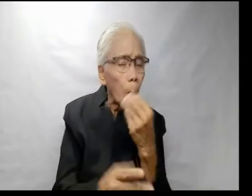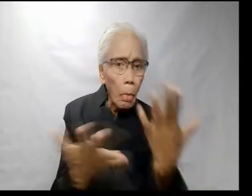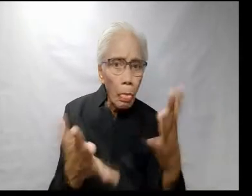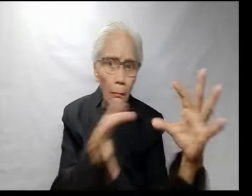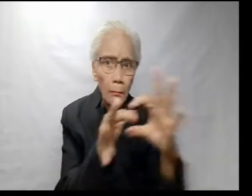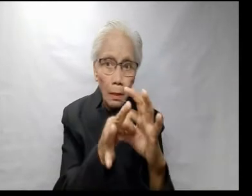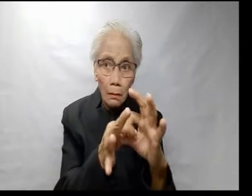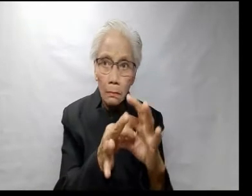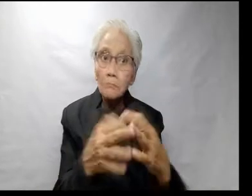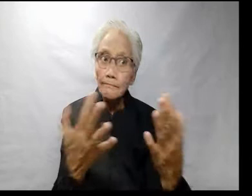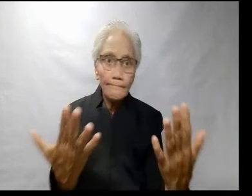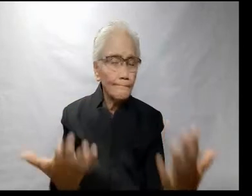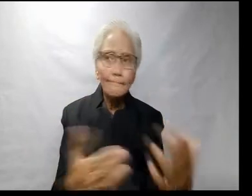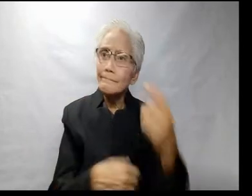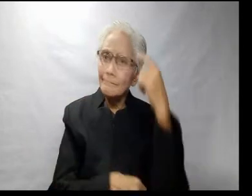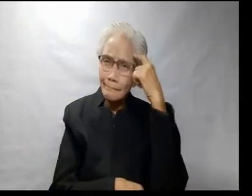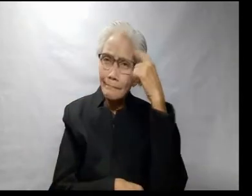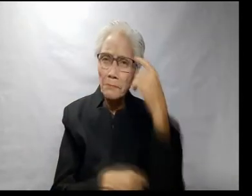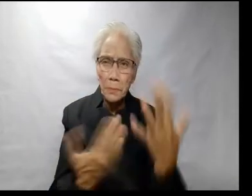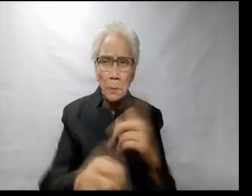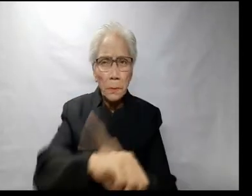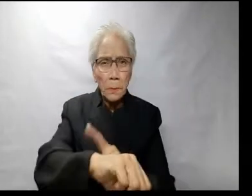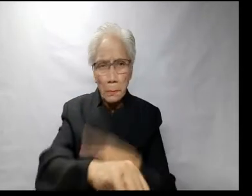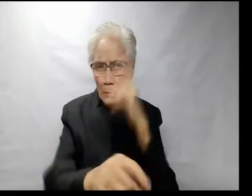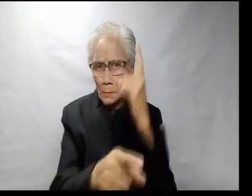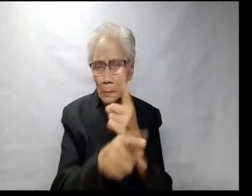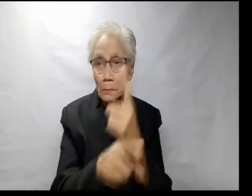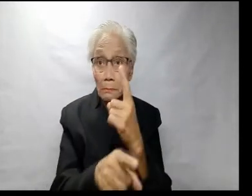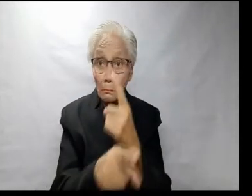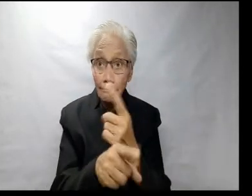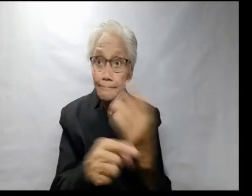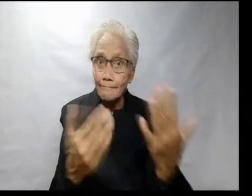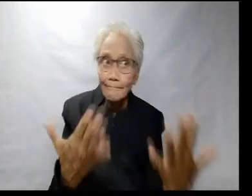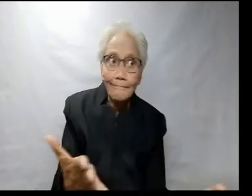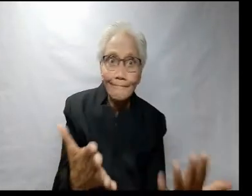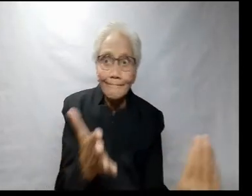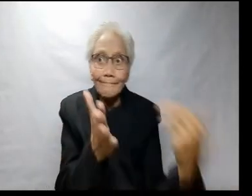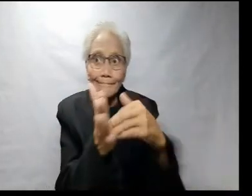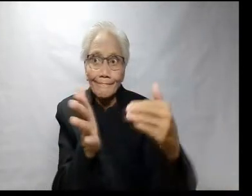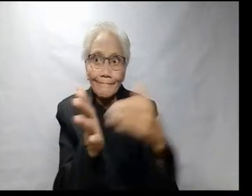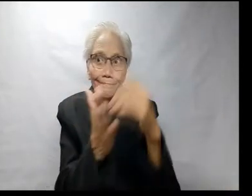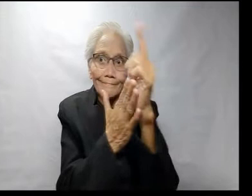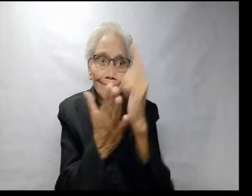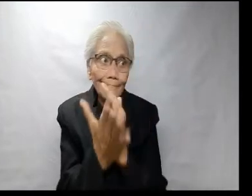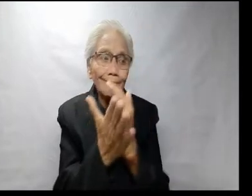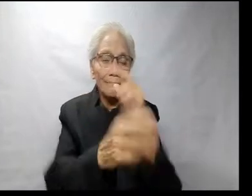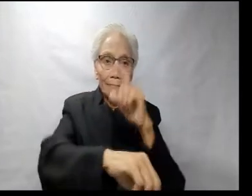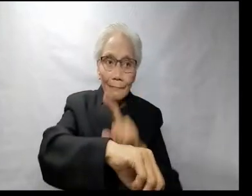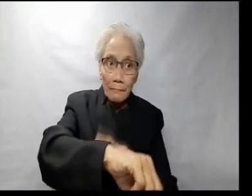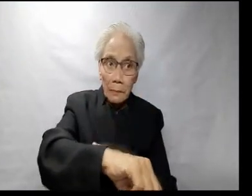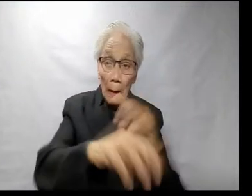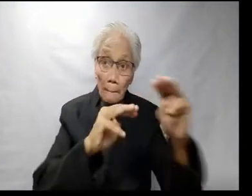they belong?" So, I think it is timely to go back to an oft-repeated lesson on